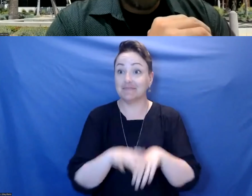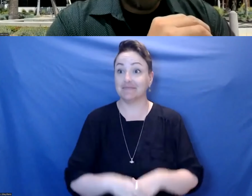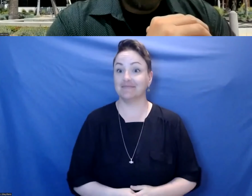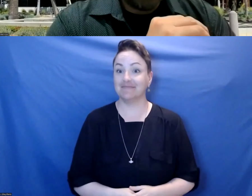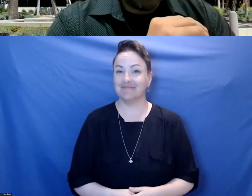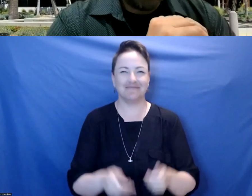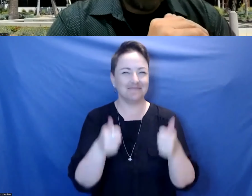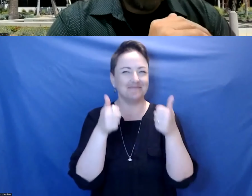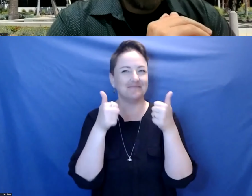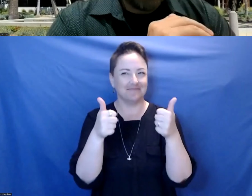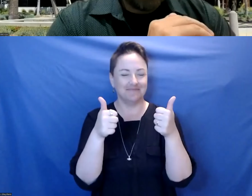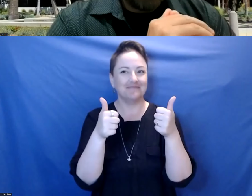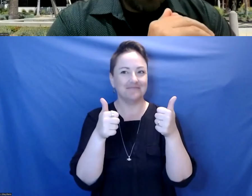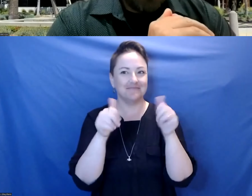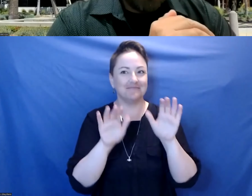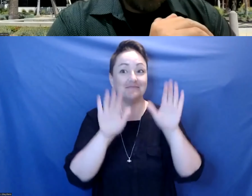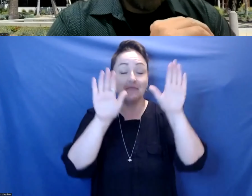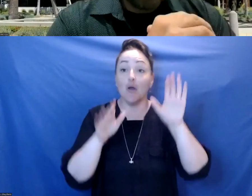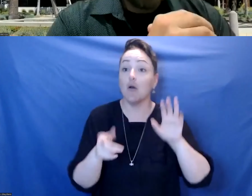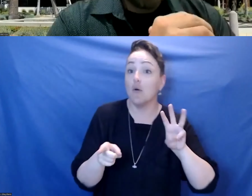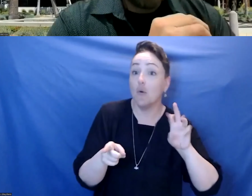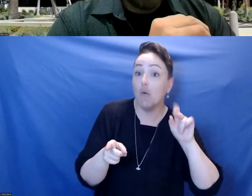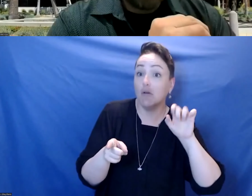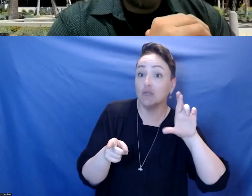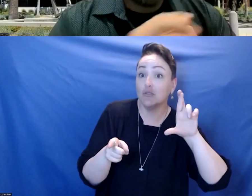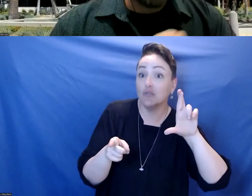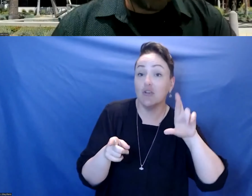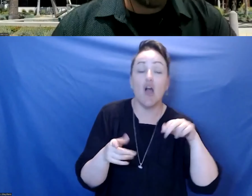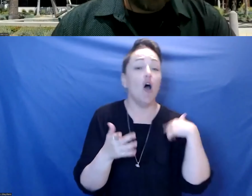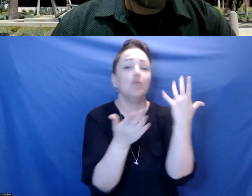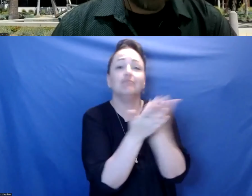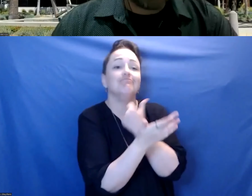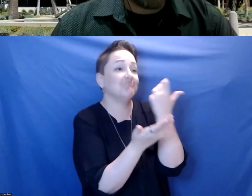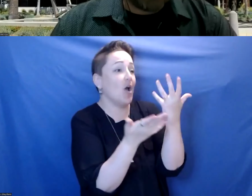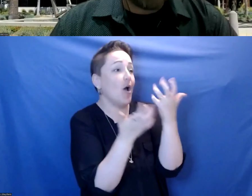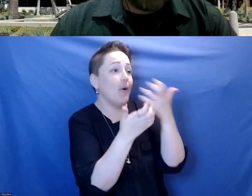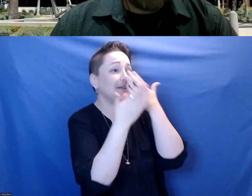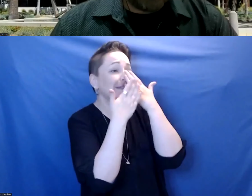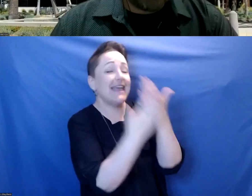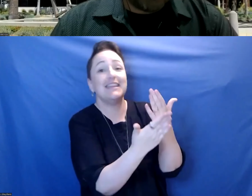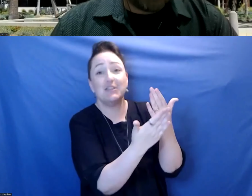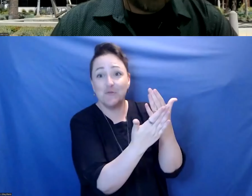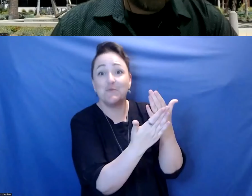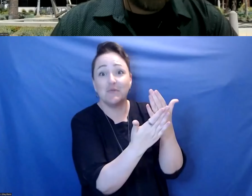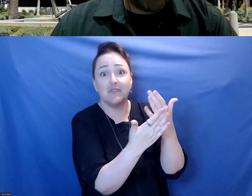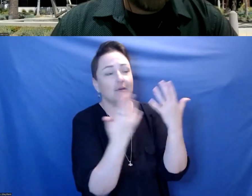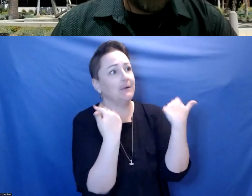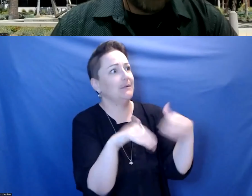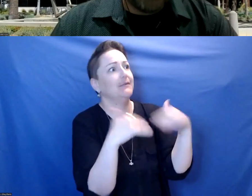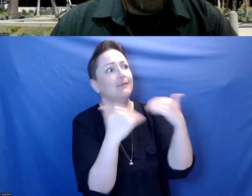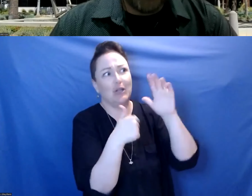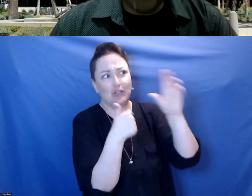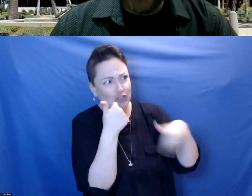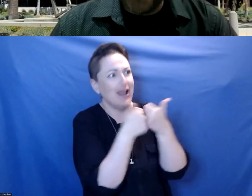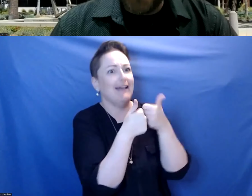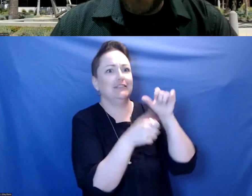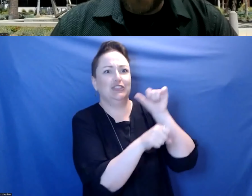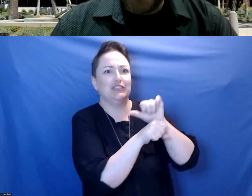All right. Thank you, everyone. Go ahead. Yeah, I just want to say thank you. You did a really, that's a challenging job what you had to